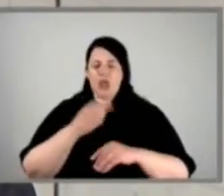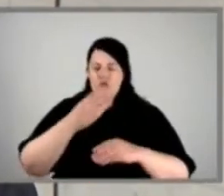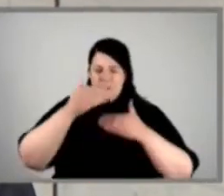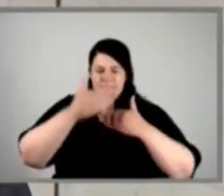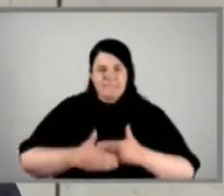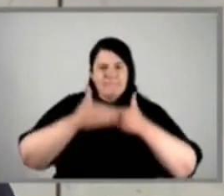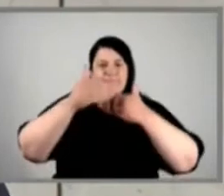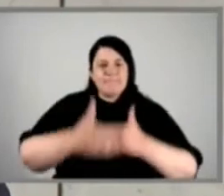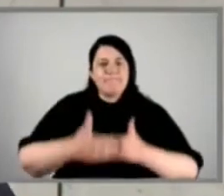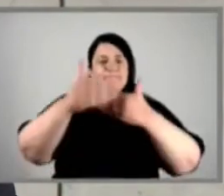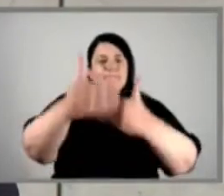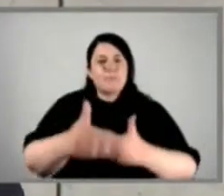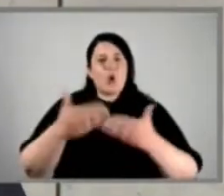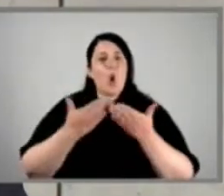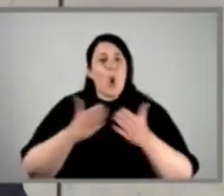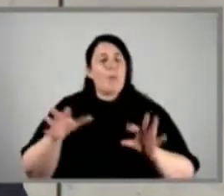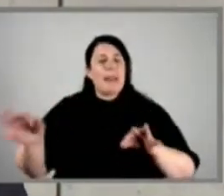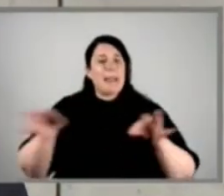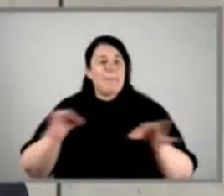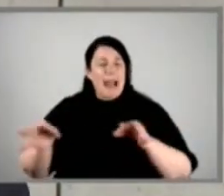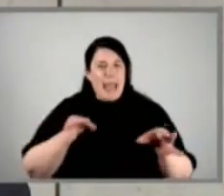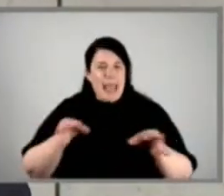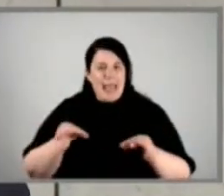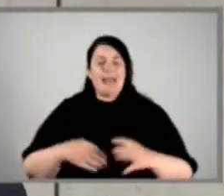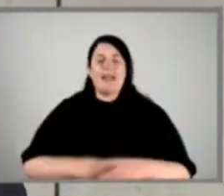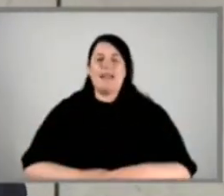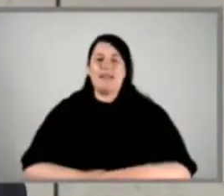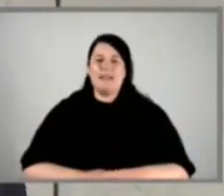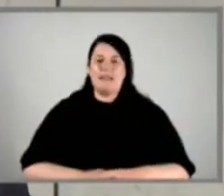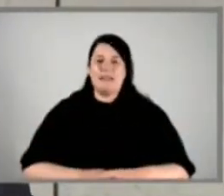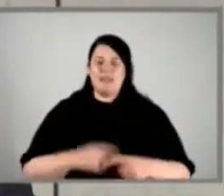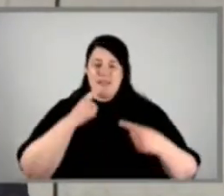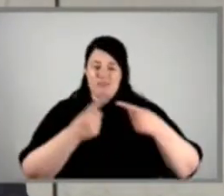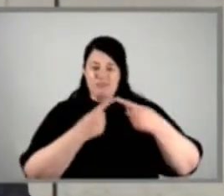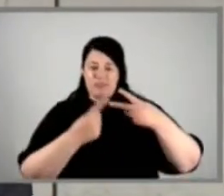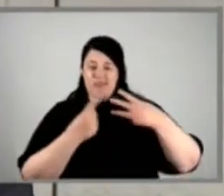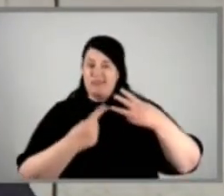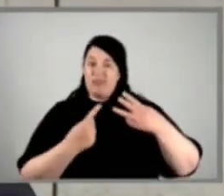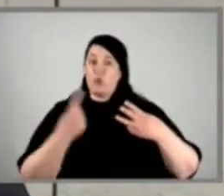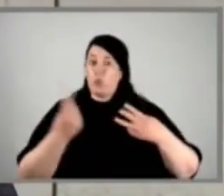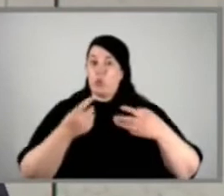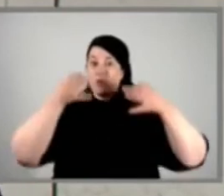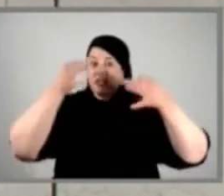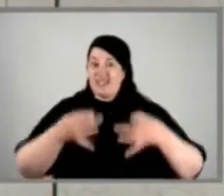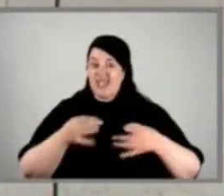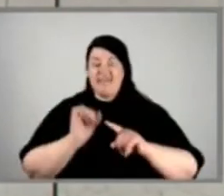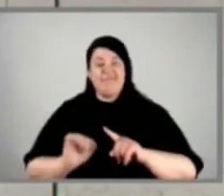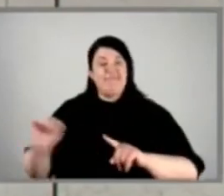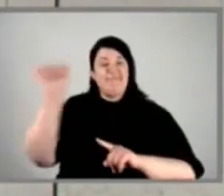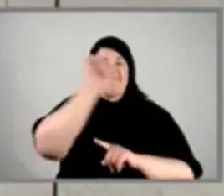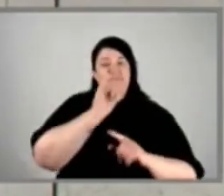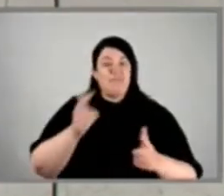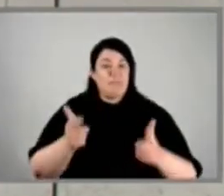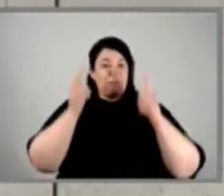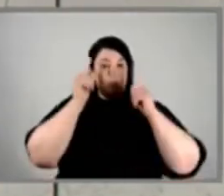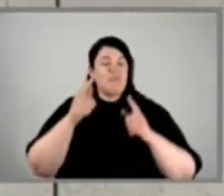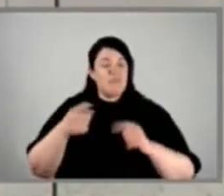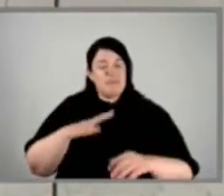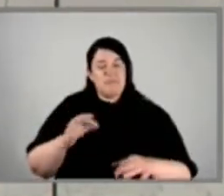that it's the timing of each of the steps and the measures is up to each Premier in their own jurisdiction. Business has said